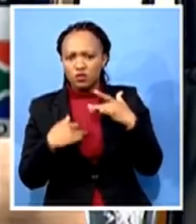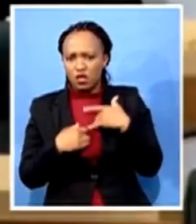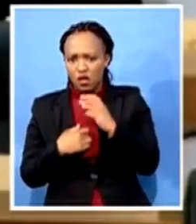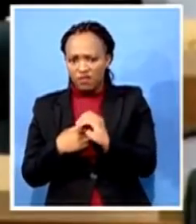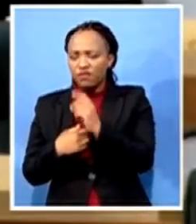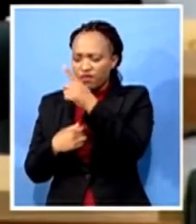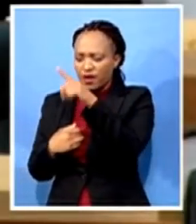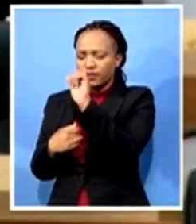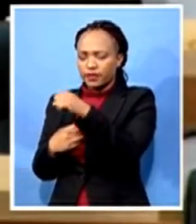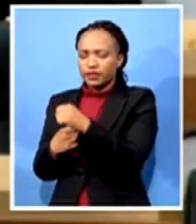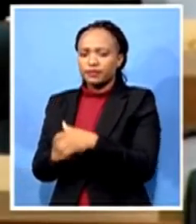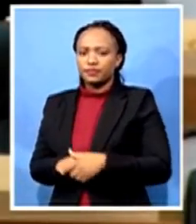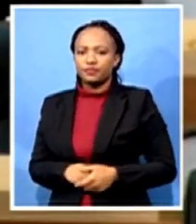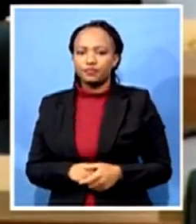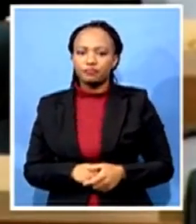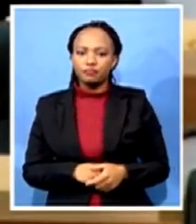told that the